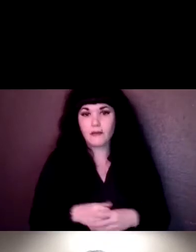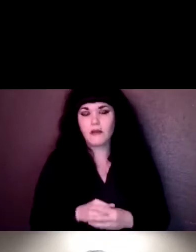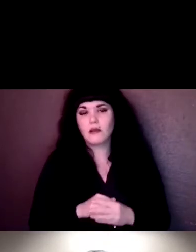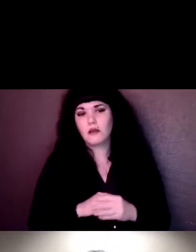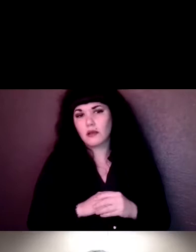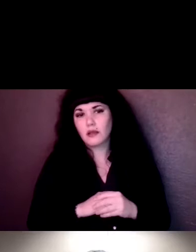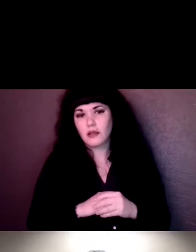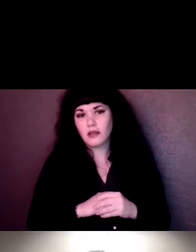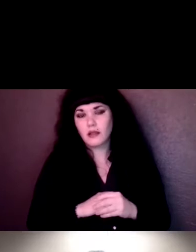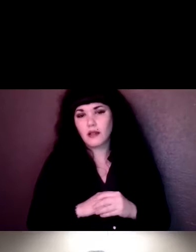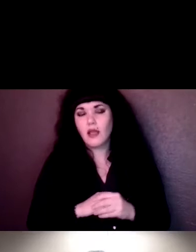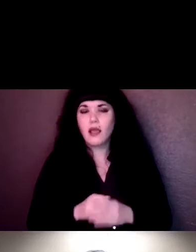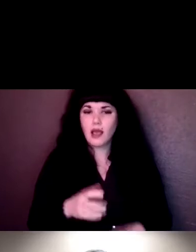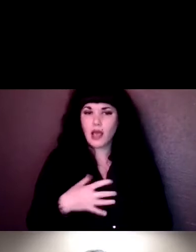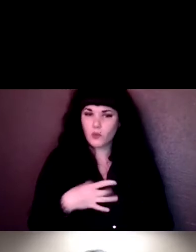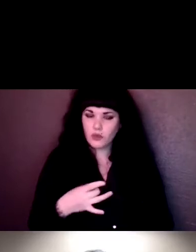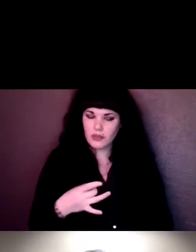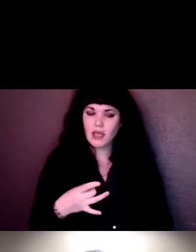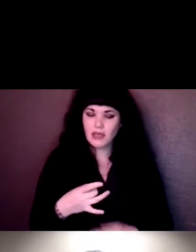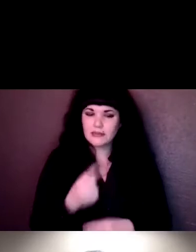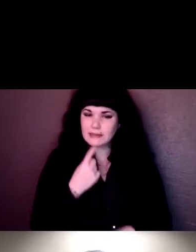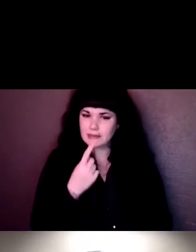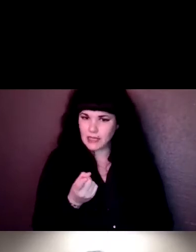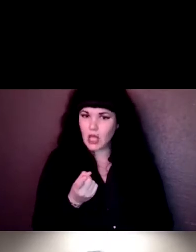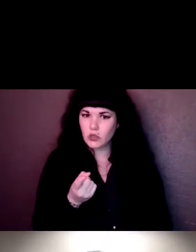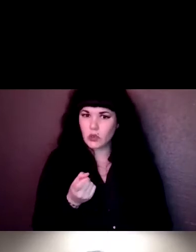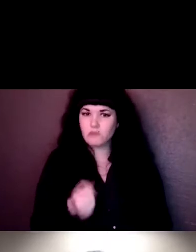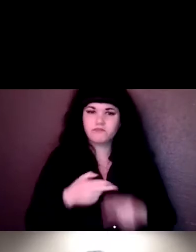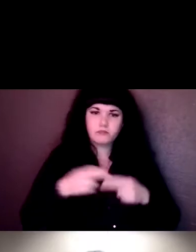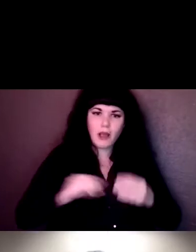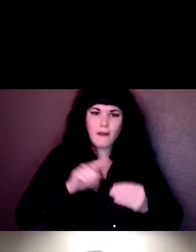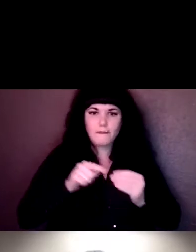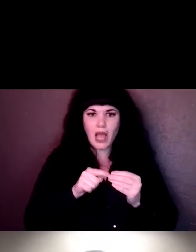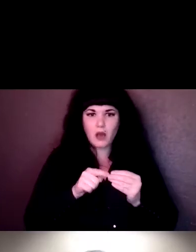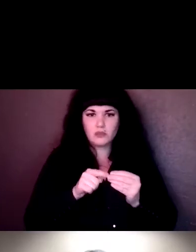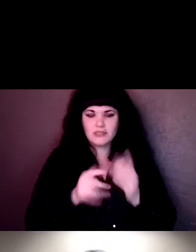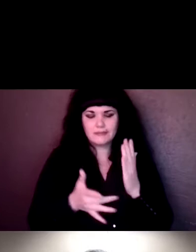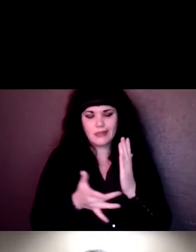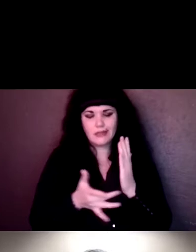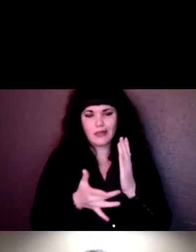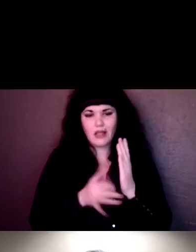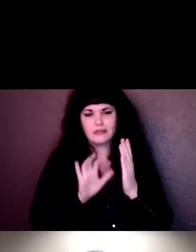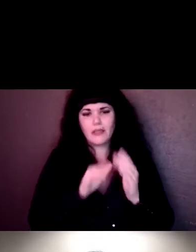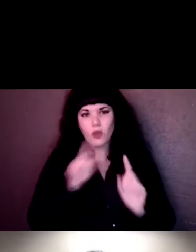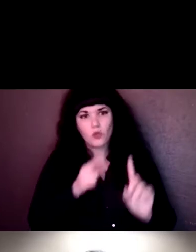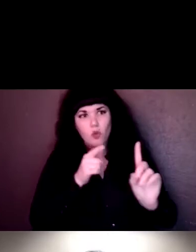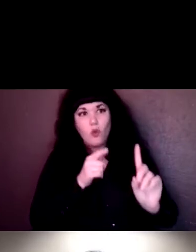I'd like to be able to, tell you a little bit about its goals and who would be a good